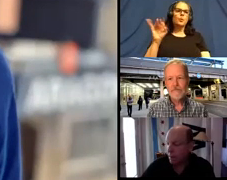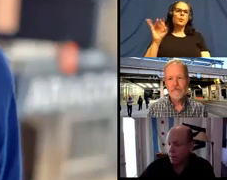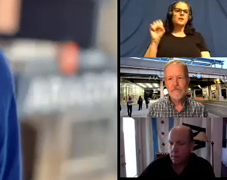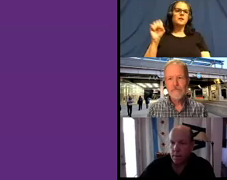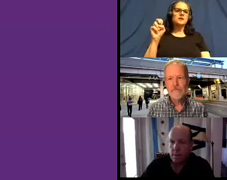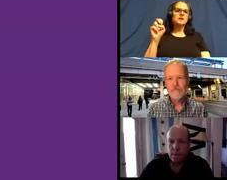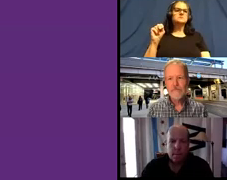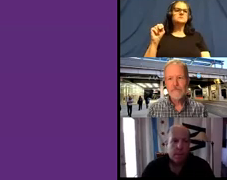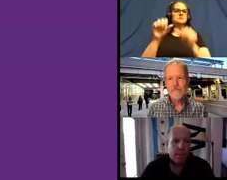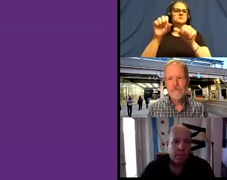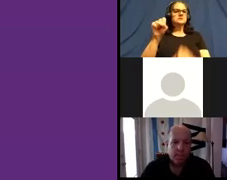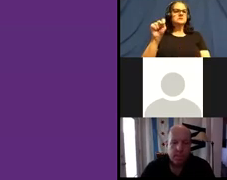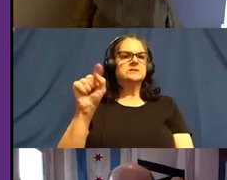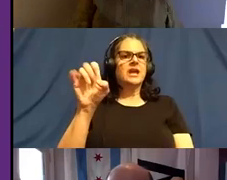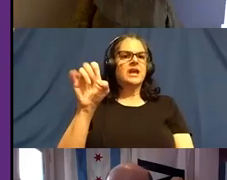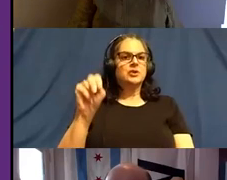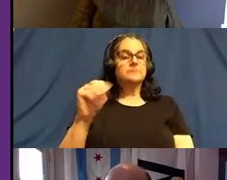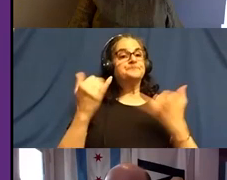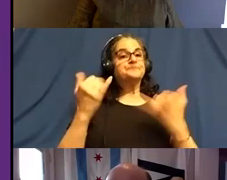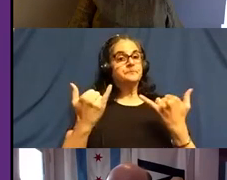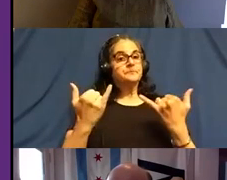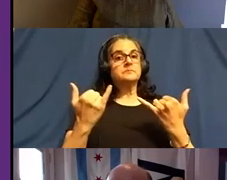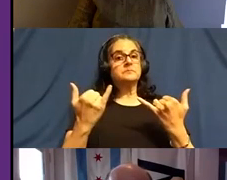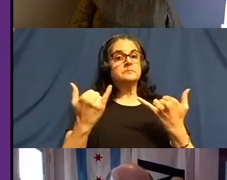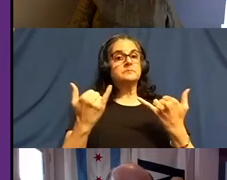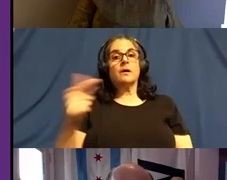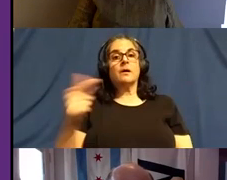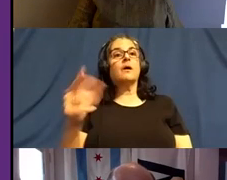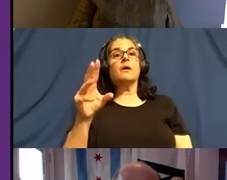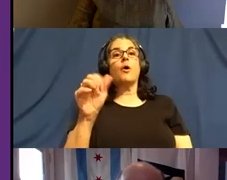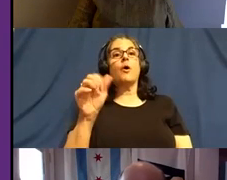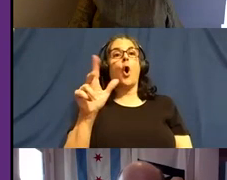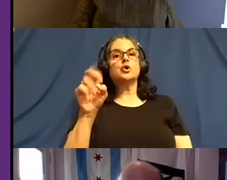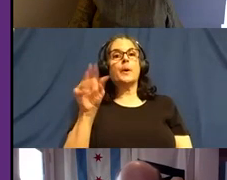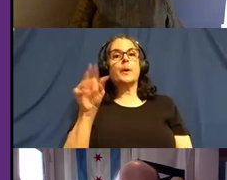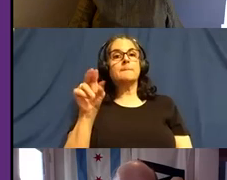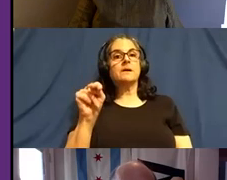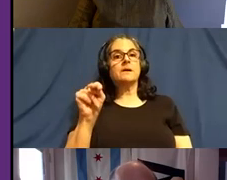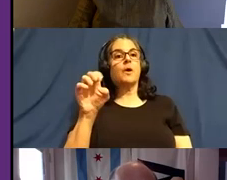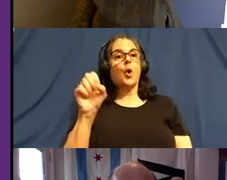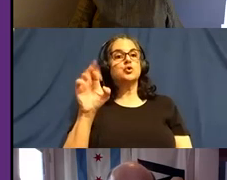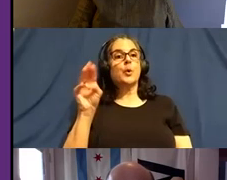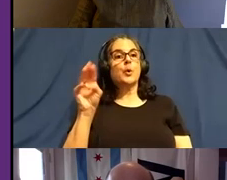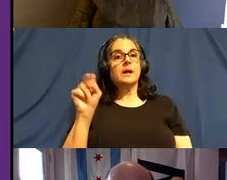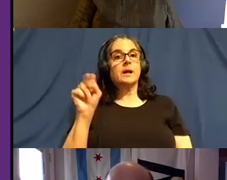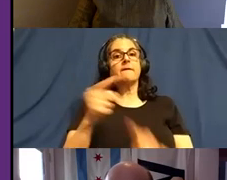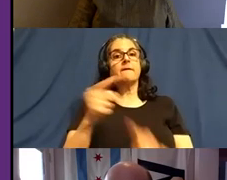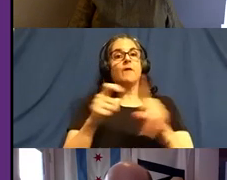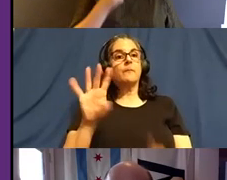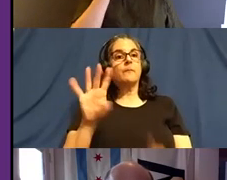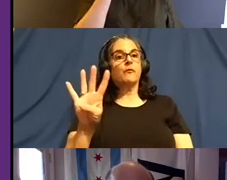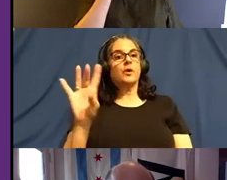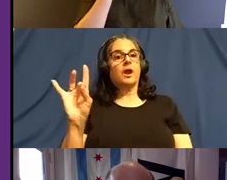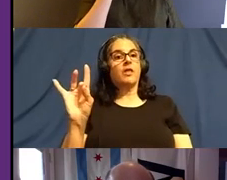to Alderman Osterman of the 48th Ward. Get your video on. Video's on. No cool backdrop like